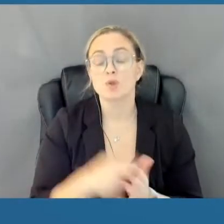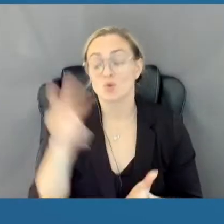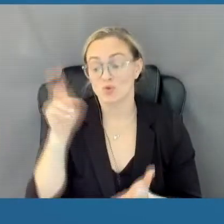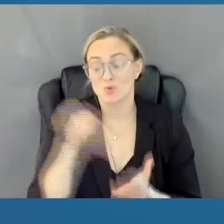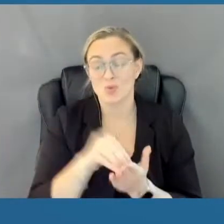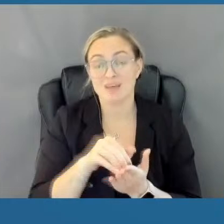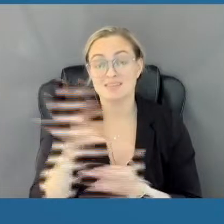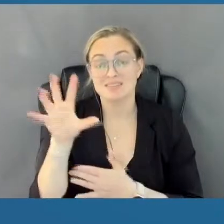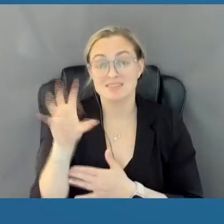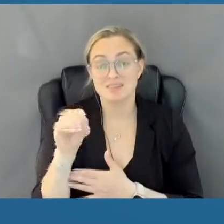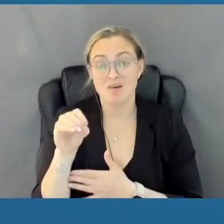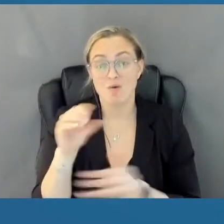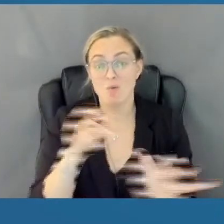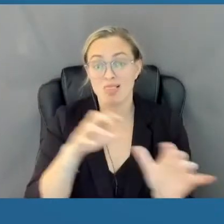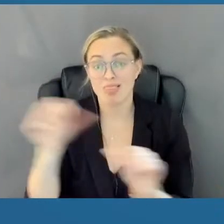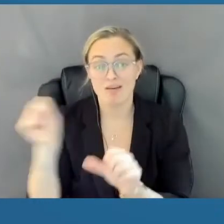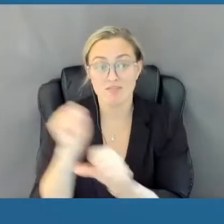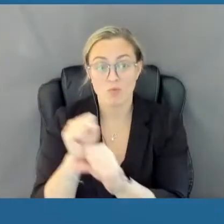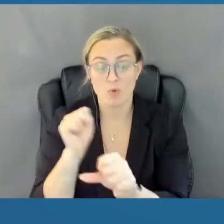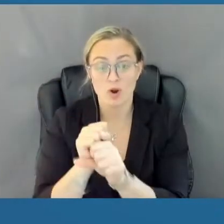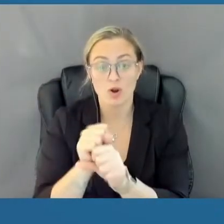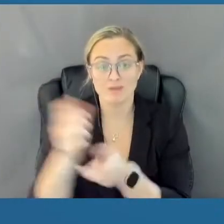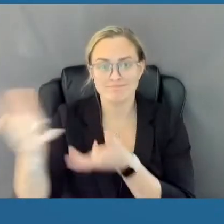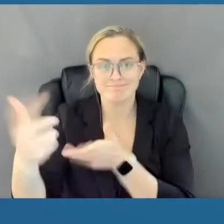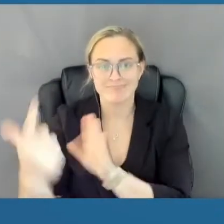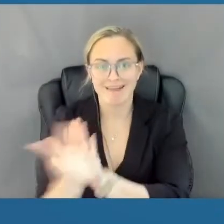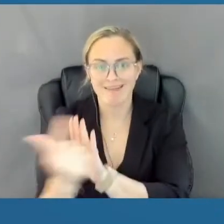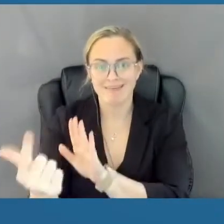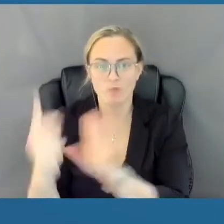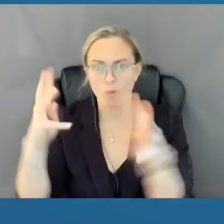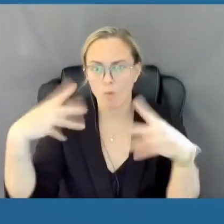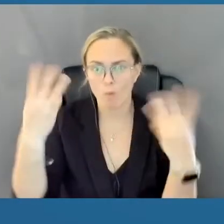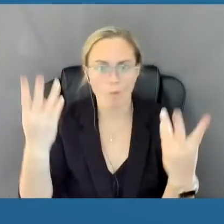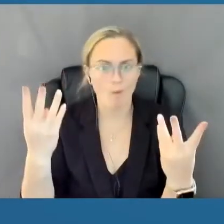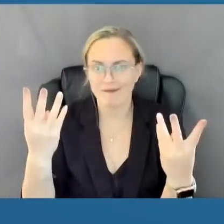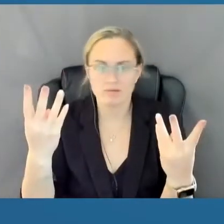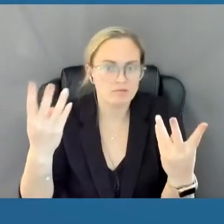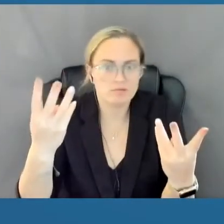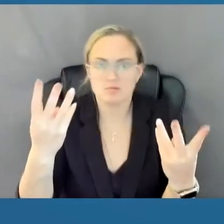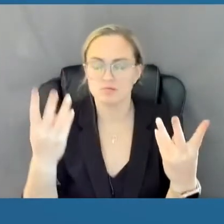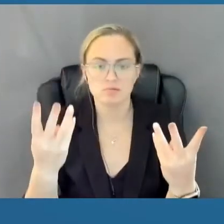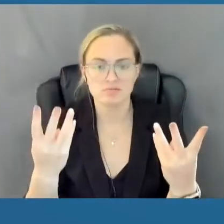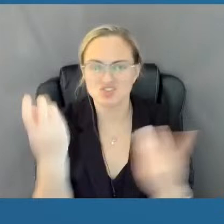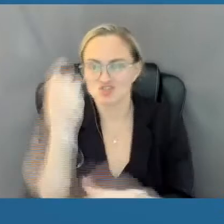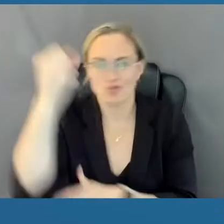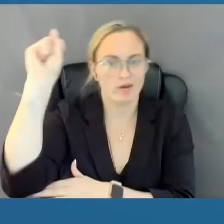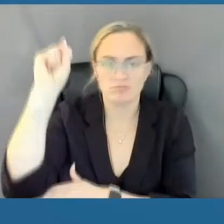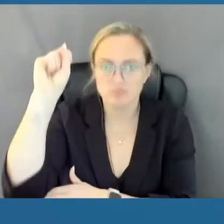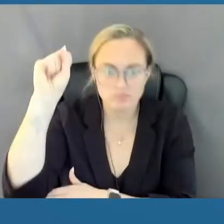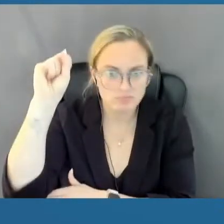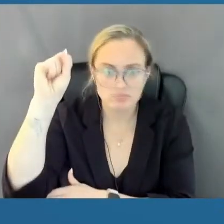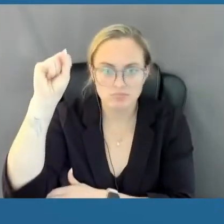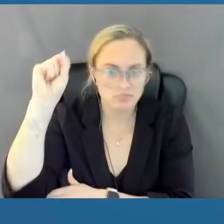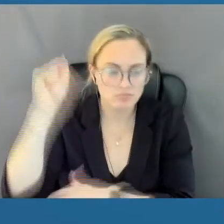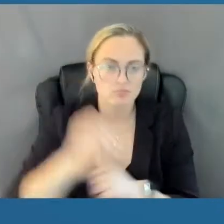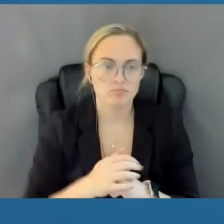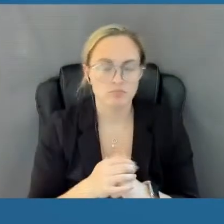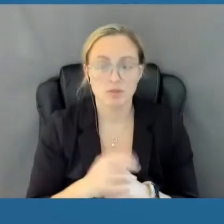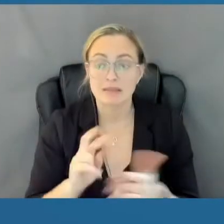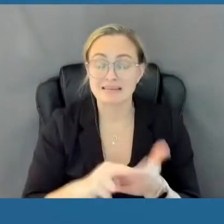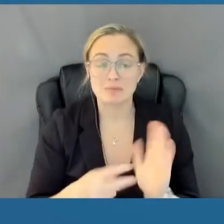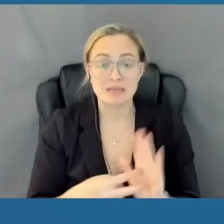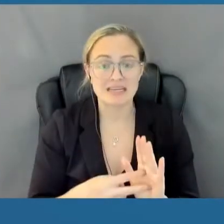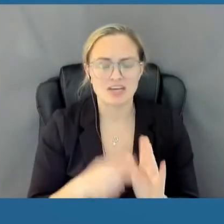officers walked off their job and engaged in an illegal wildcat, unsanctioned strike. That left us in a precarious